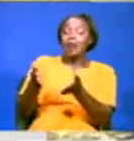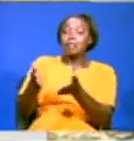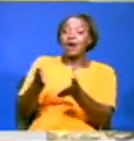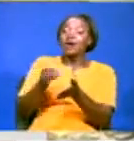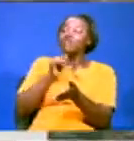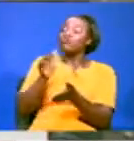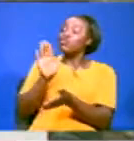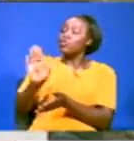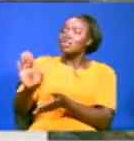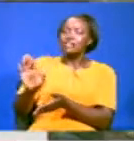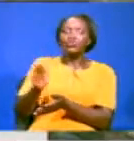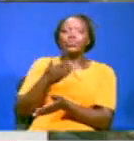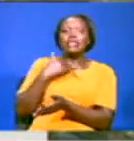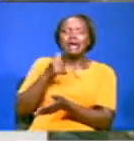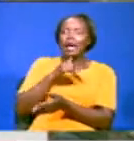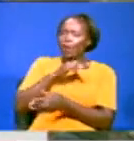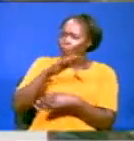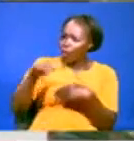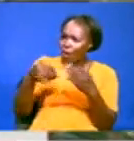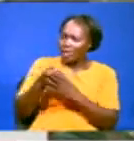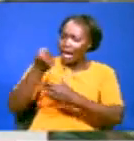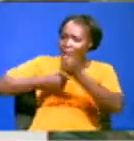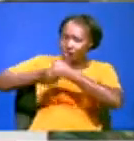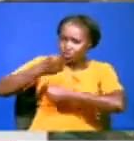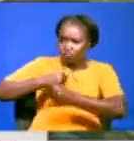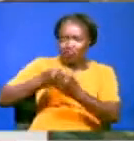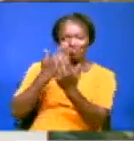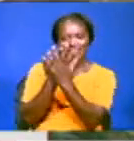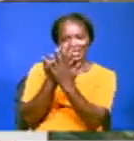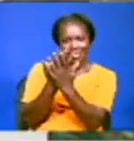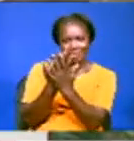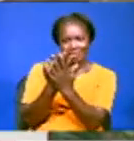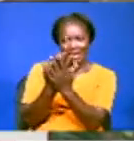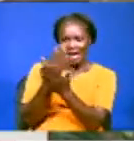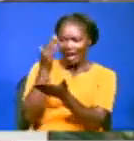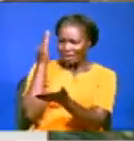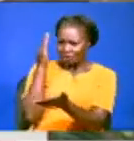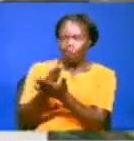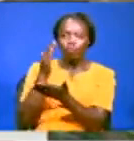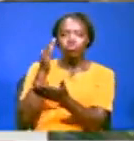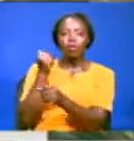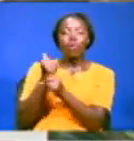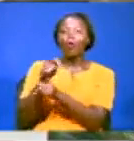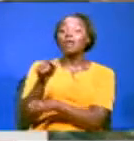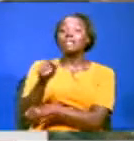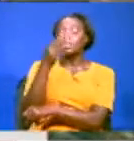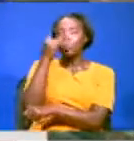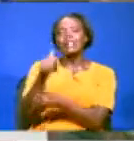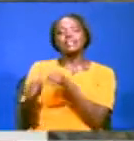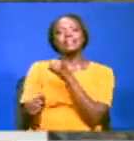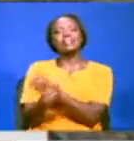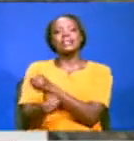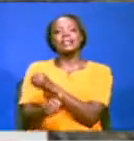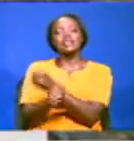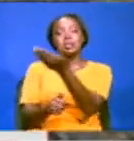sisi tungetaka watu wote wachukuliwe hatua. Na hii kazi isimamishwe kwa sababu ni hatari ambayo